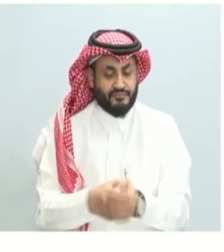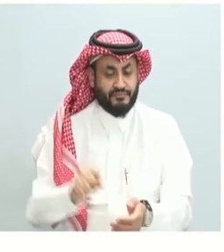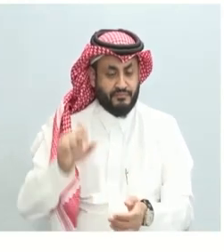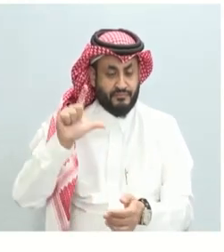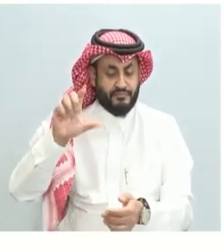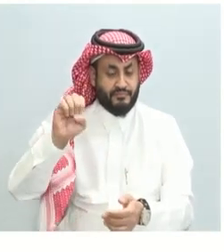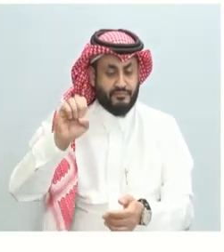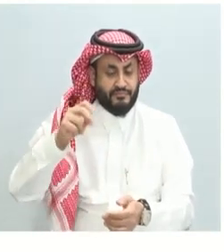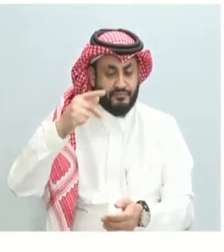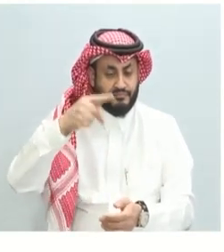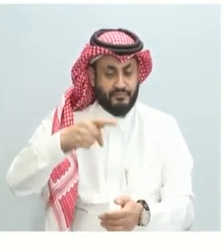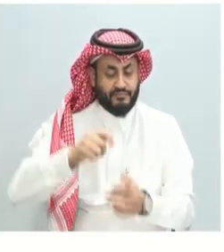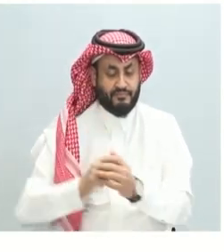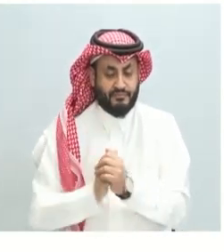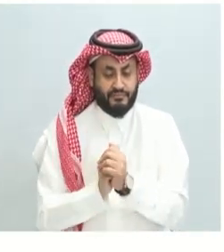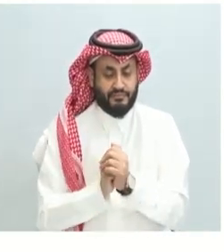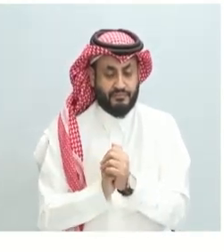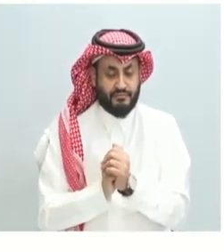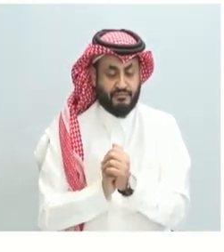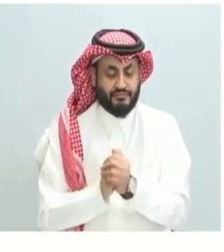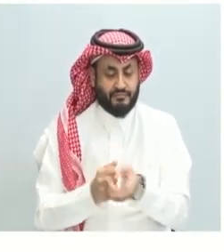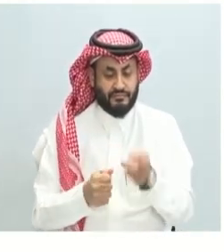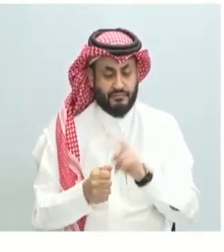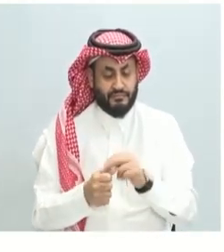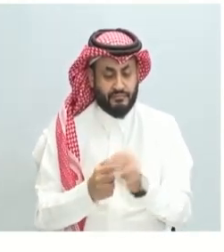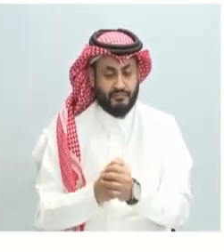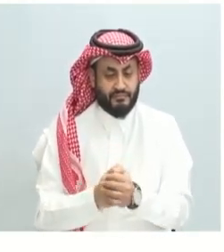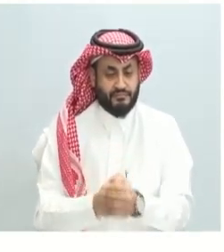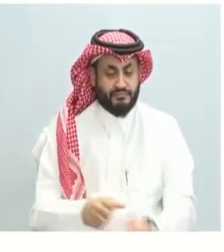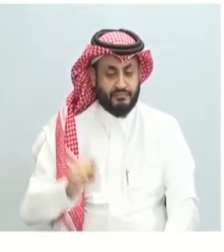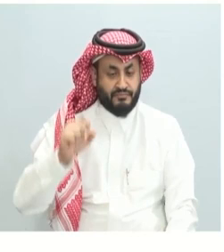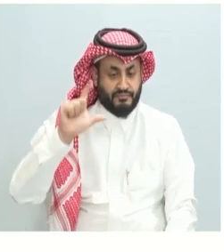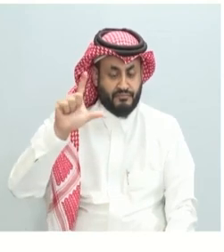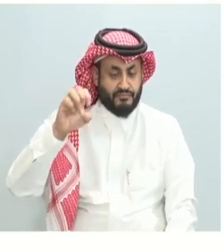sleep. Sleep, say after me, sleep.